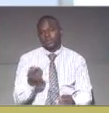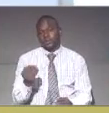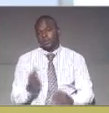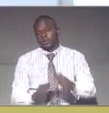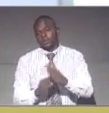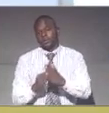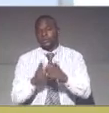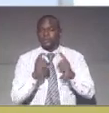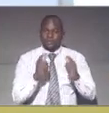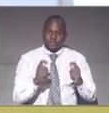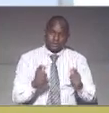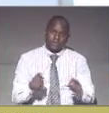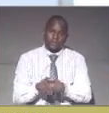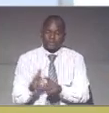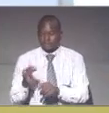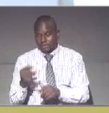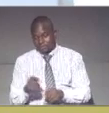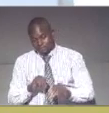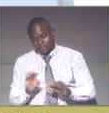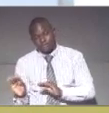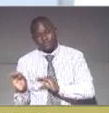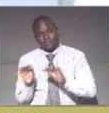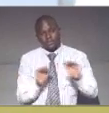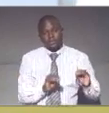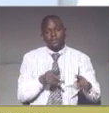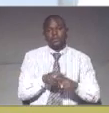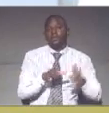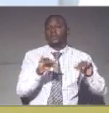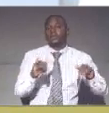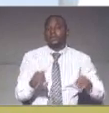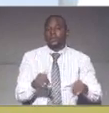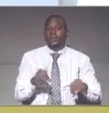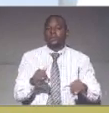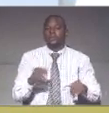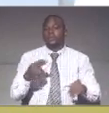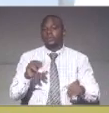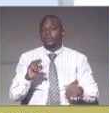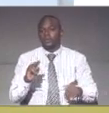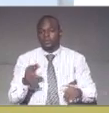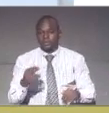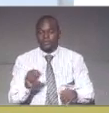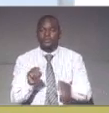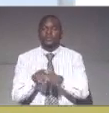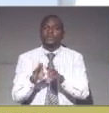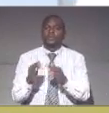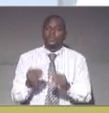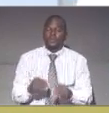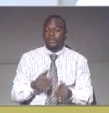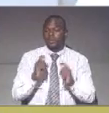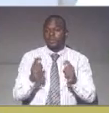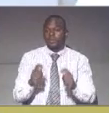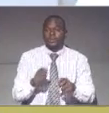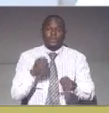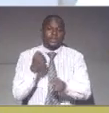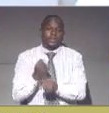limited tests, but the bigger tests are transported using motorcycle to the hub. And then those tests that are